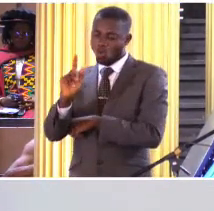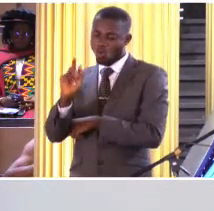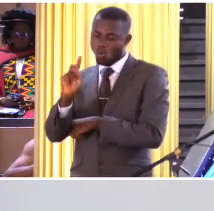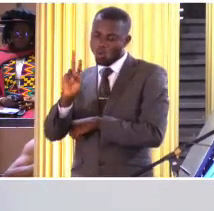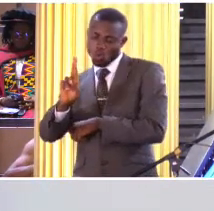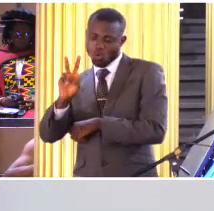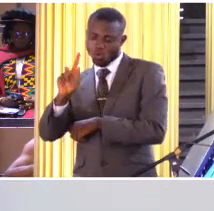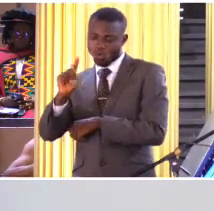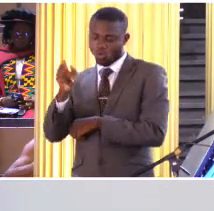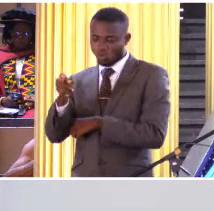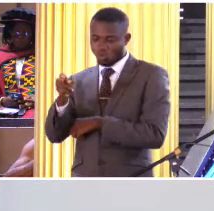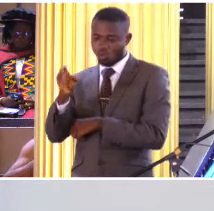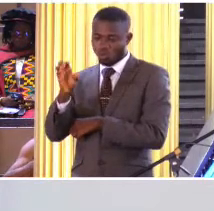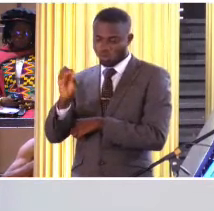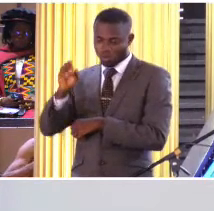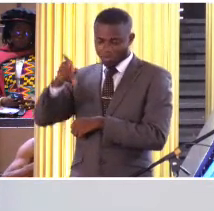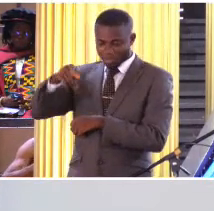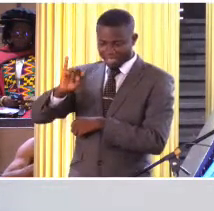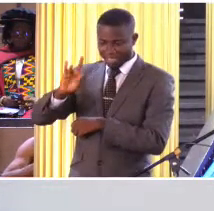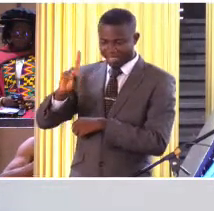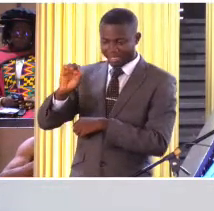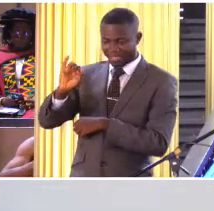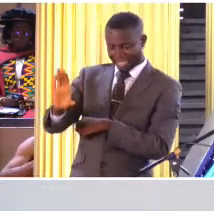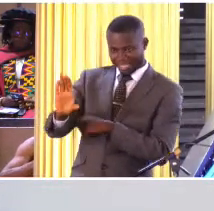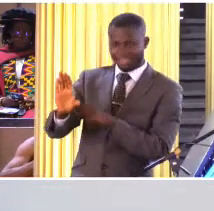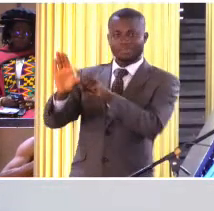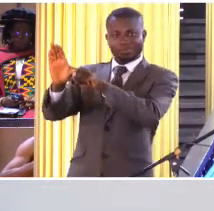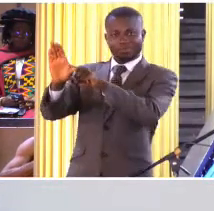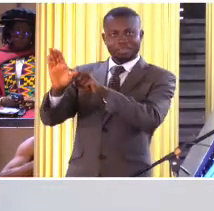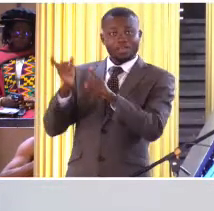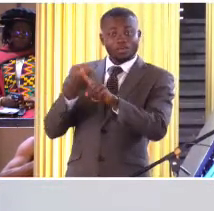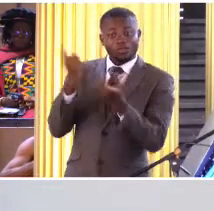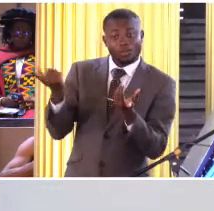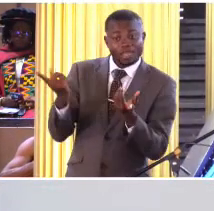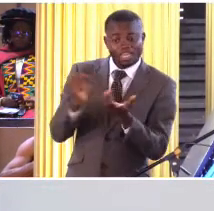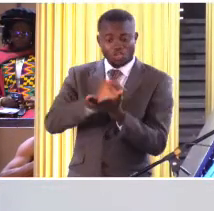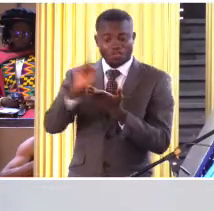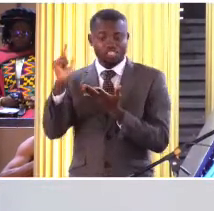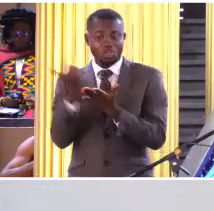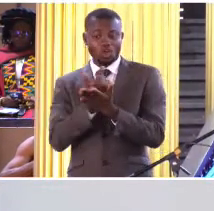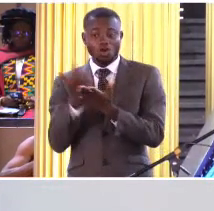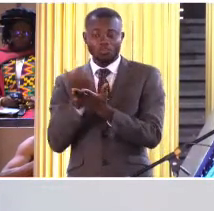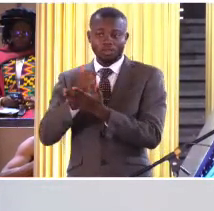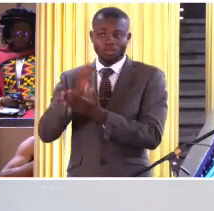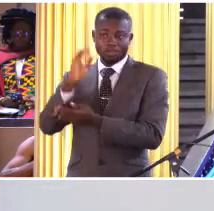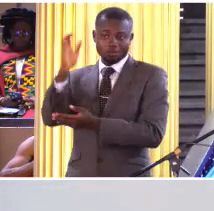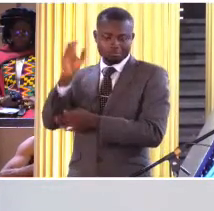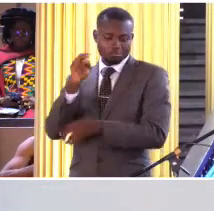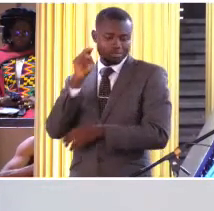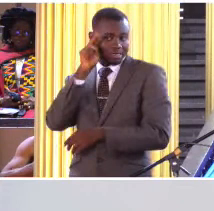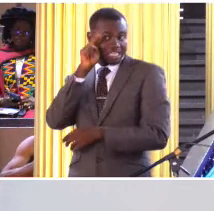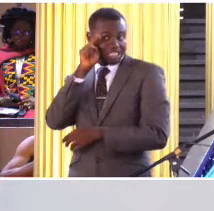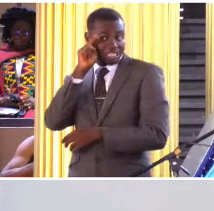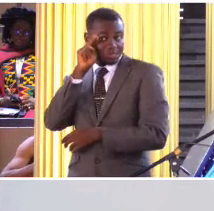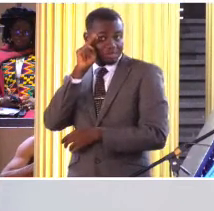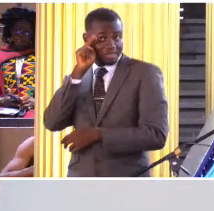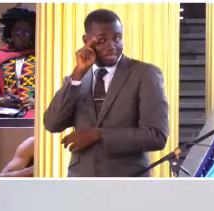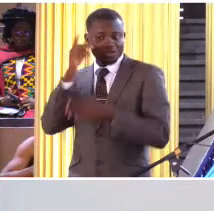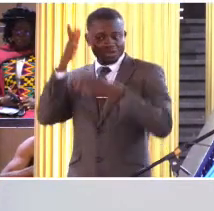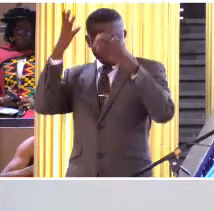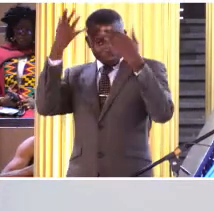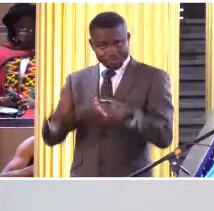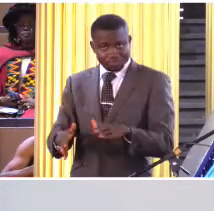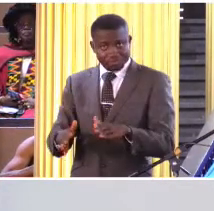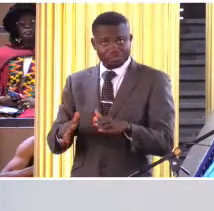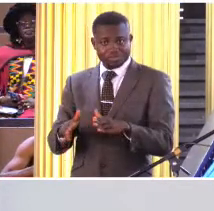and Recreation Physiotherapy from the University of Ibadan, Nigeria, where he completed